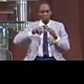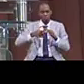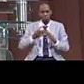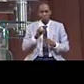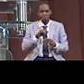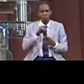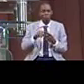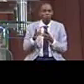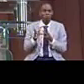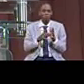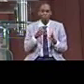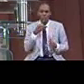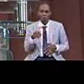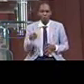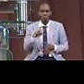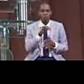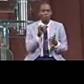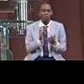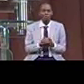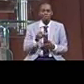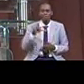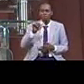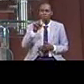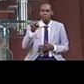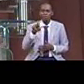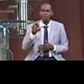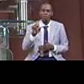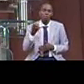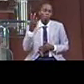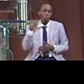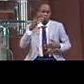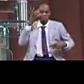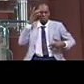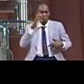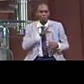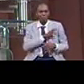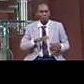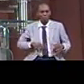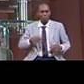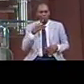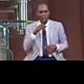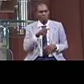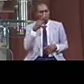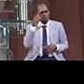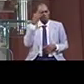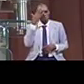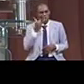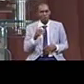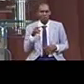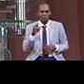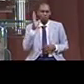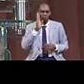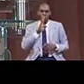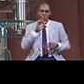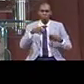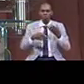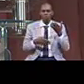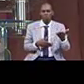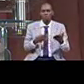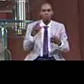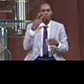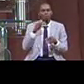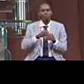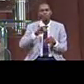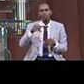them that Lazarus was sick, he told them the reason why he'll be going there. Chapter 11 of John, we're reading from